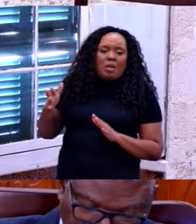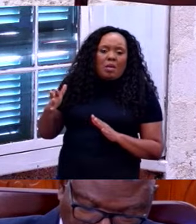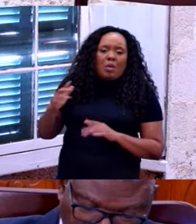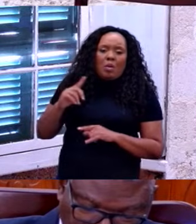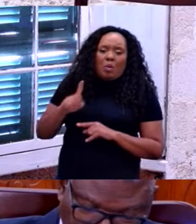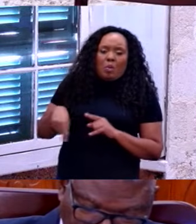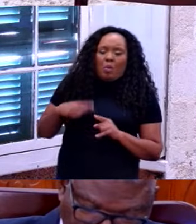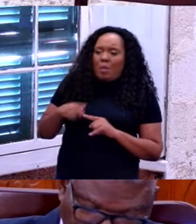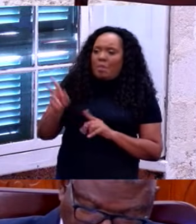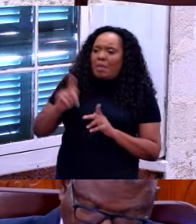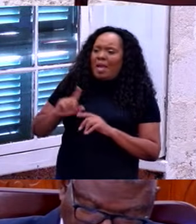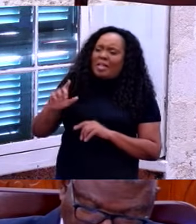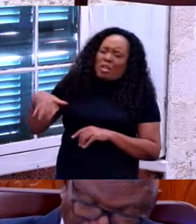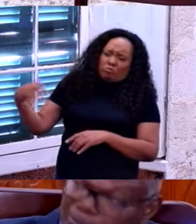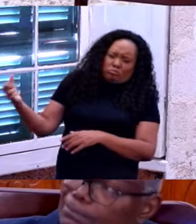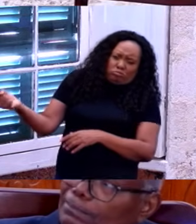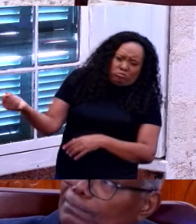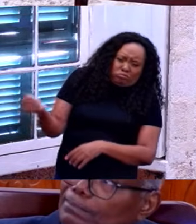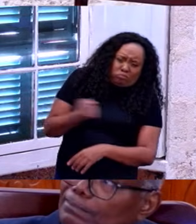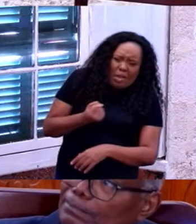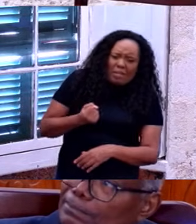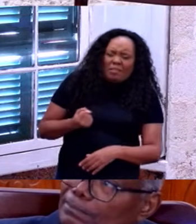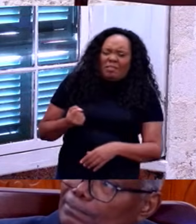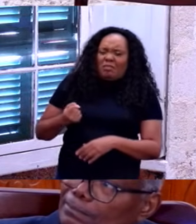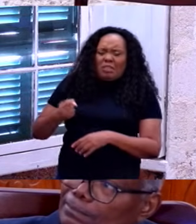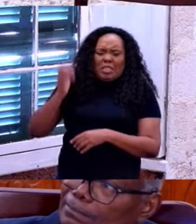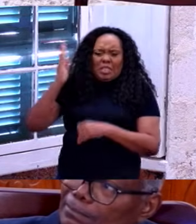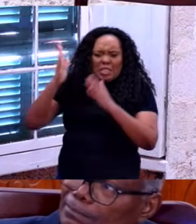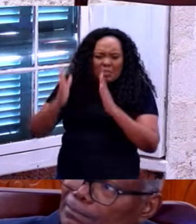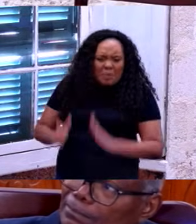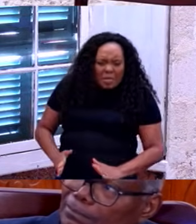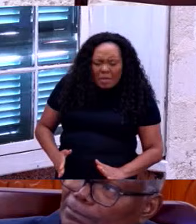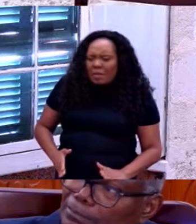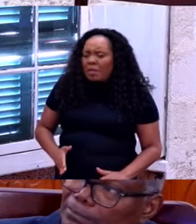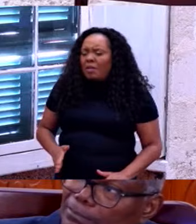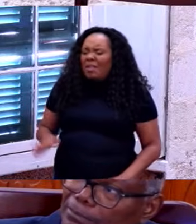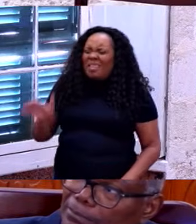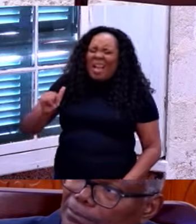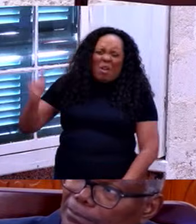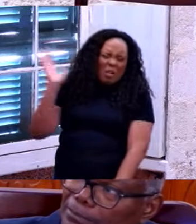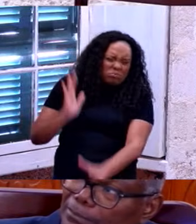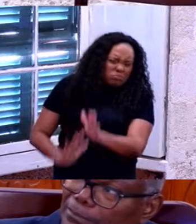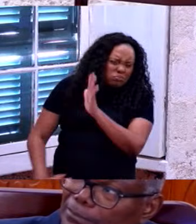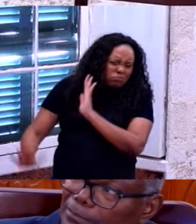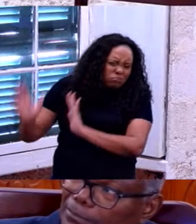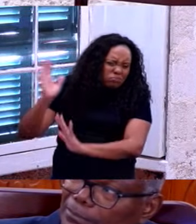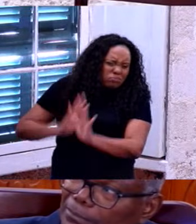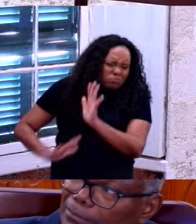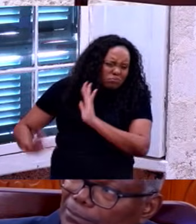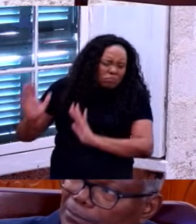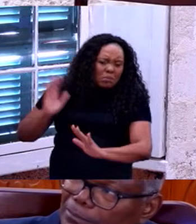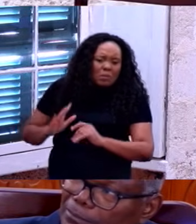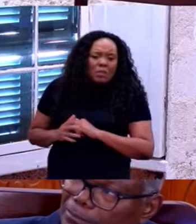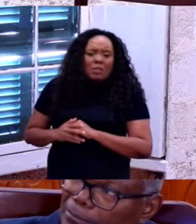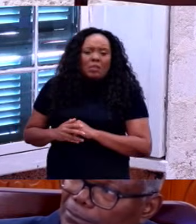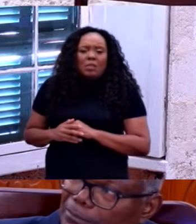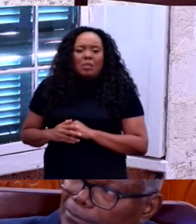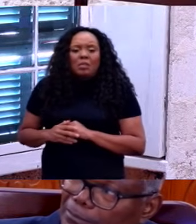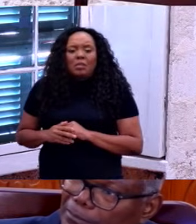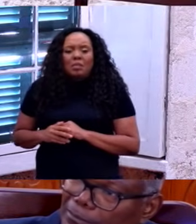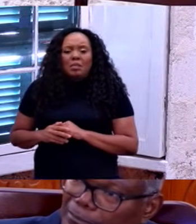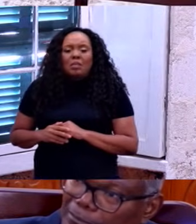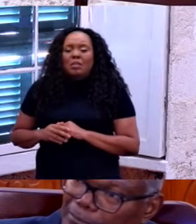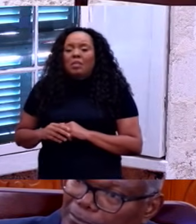speaker's seat evolved in consequence of the fact that the speaker was surrendering